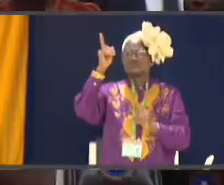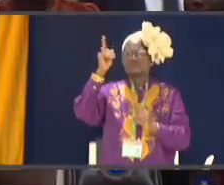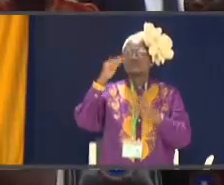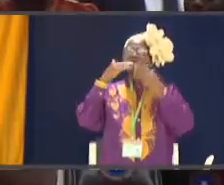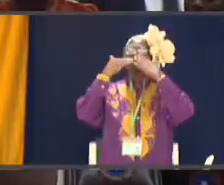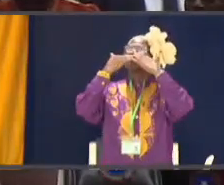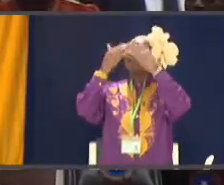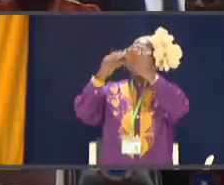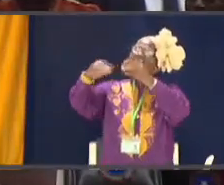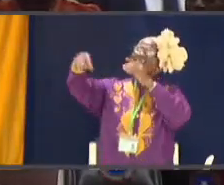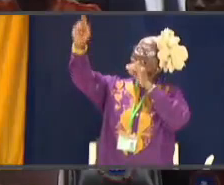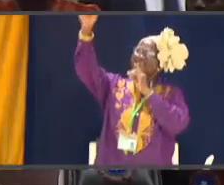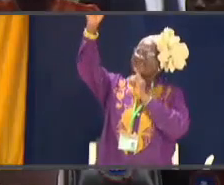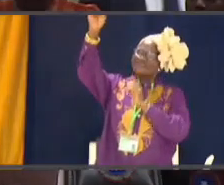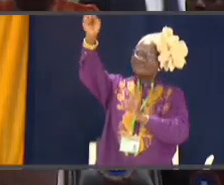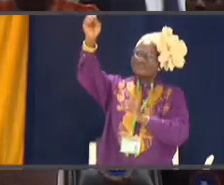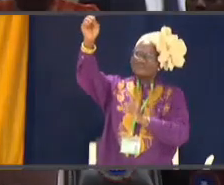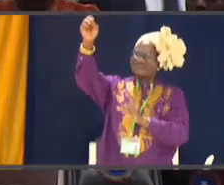Thank you.